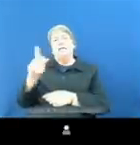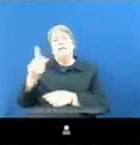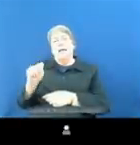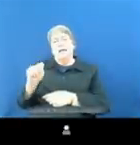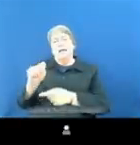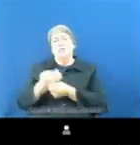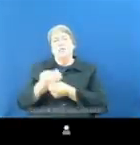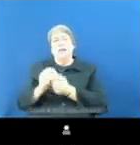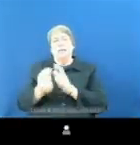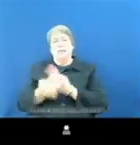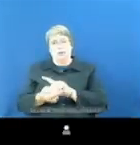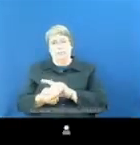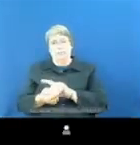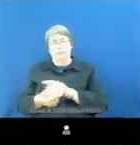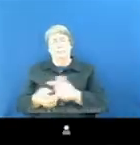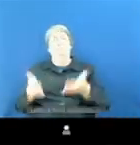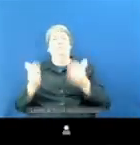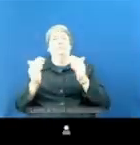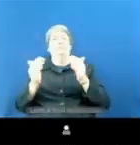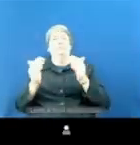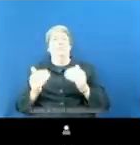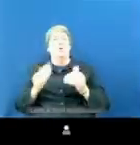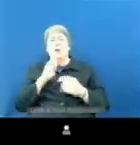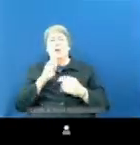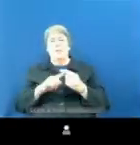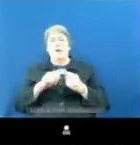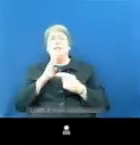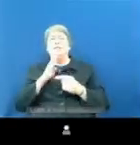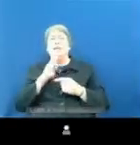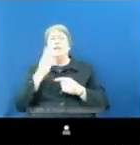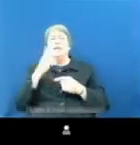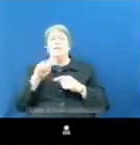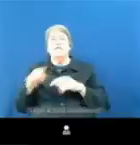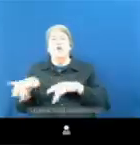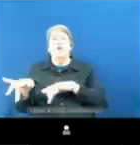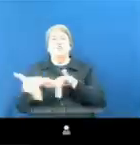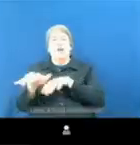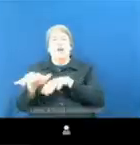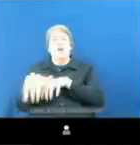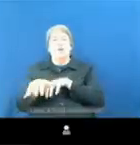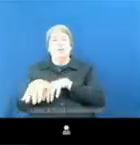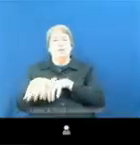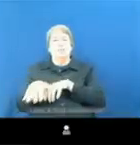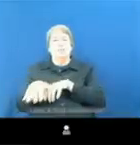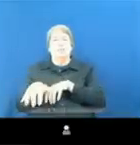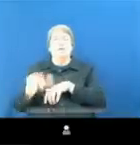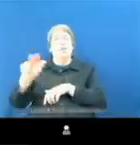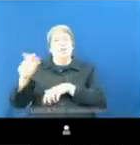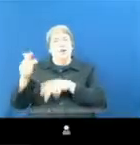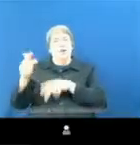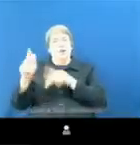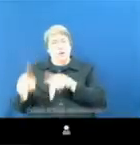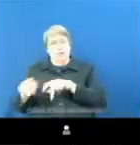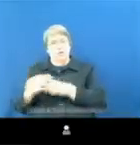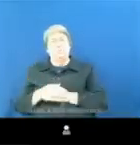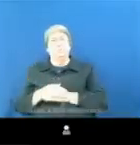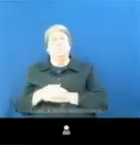We already talked about speaking for the record. We use the third person. There are a number of roles. We call